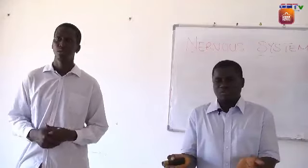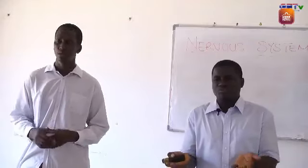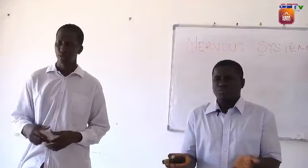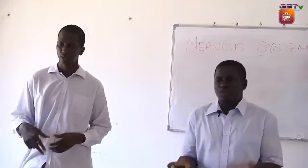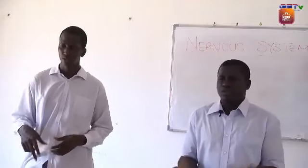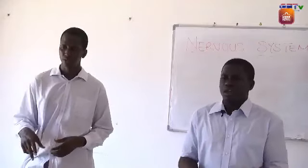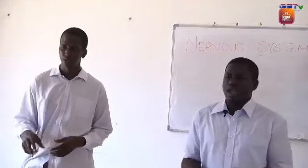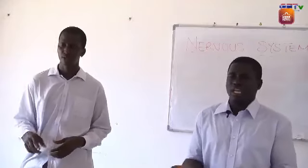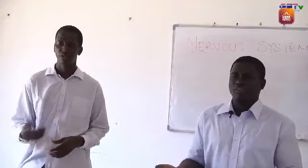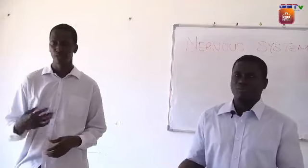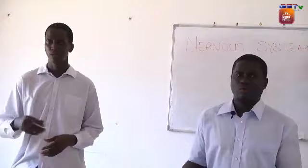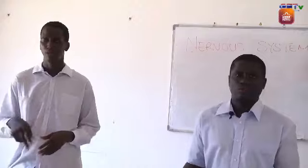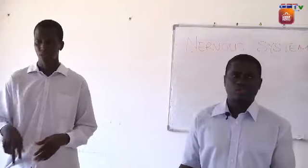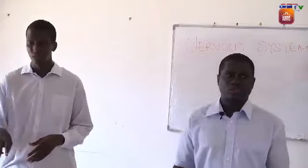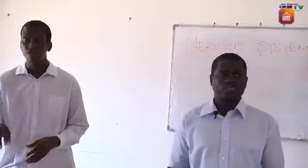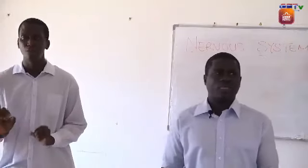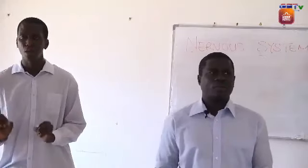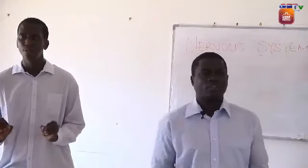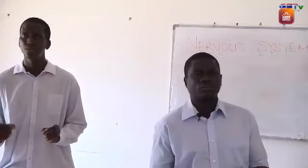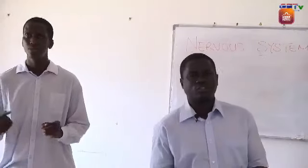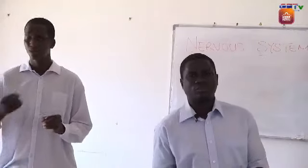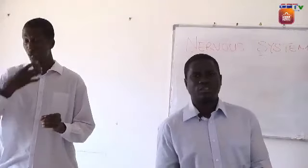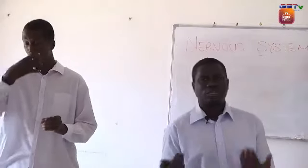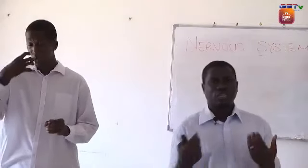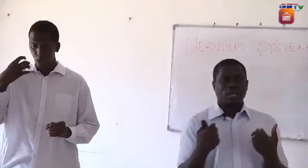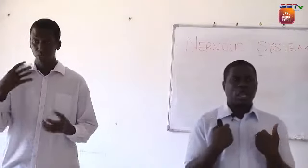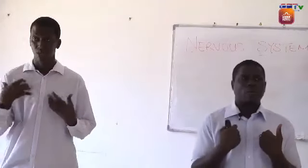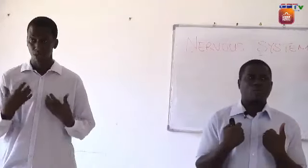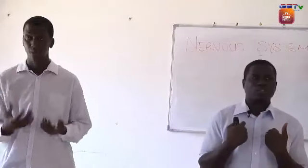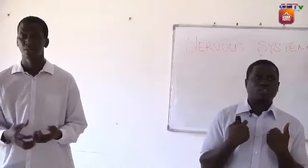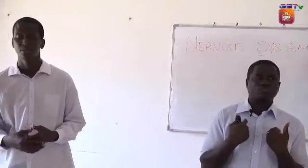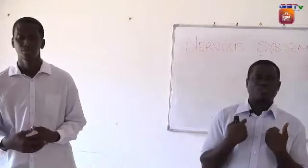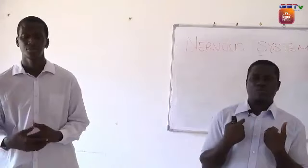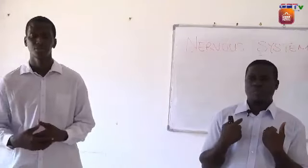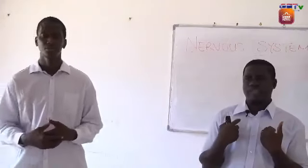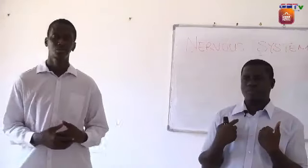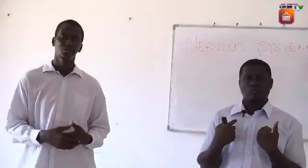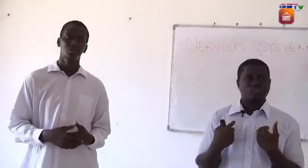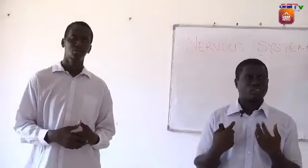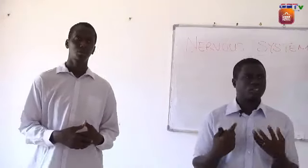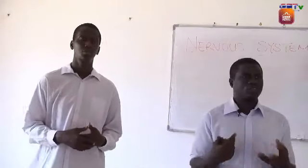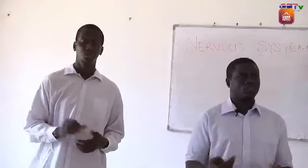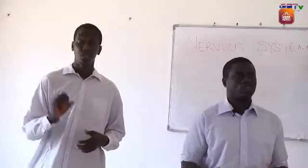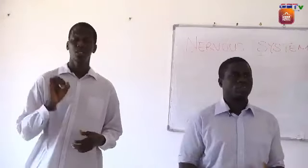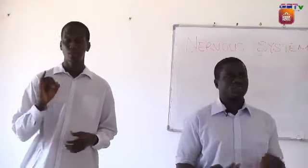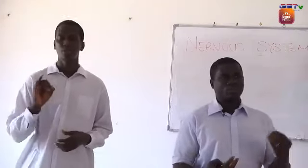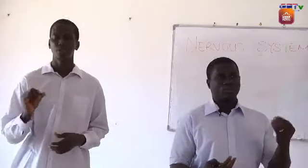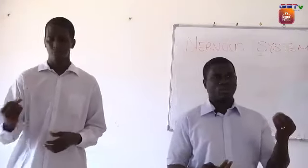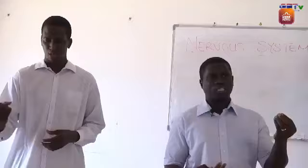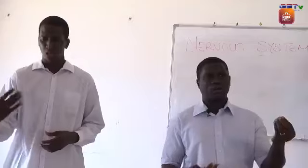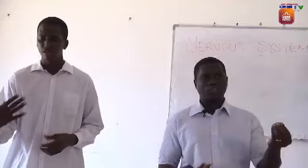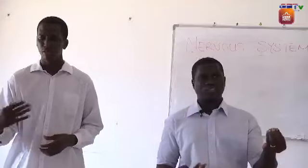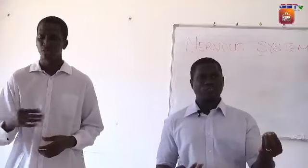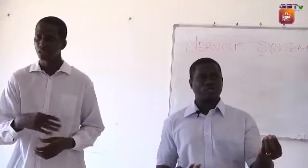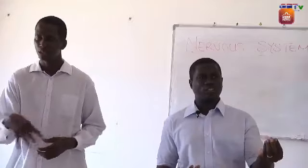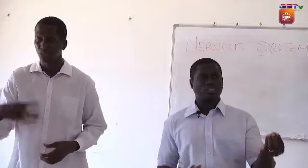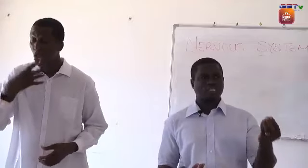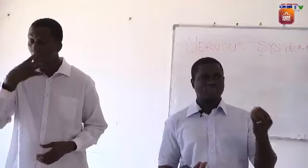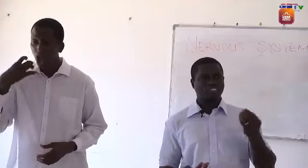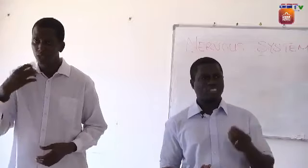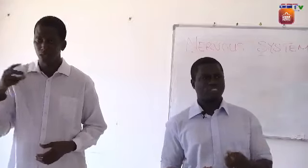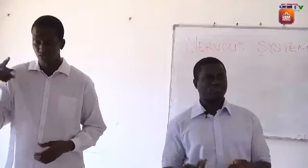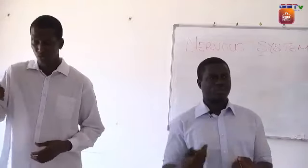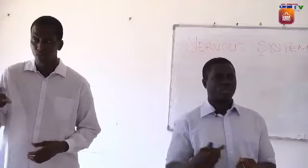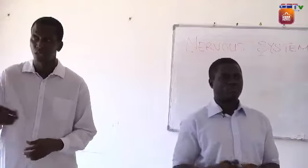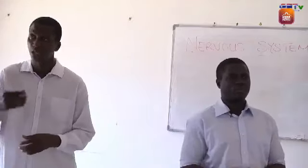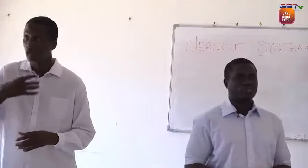to leave, unless and until I want to burn myself. If I don't move, I can be burned. But that does not mean that I was not informed by